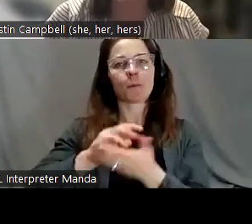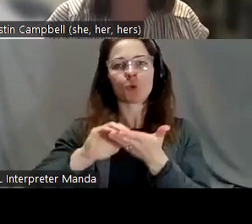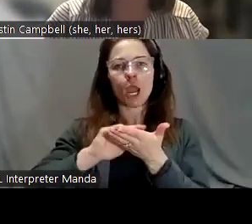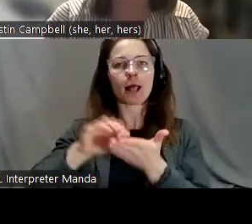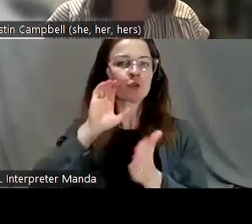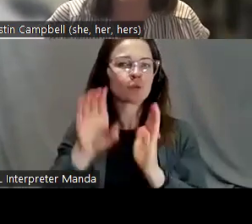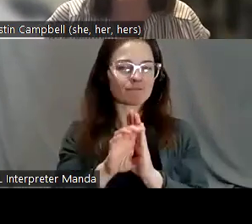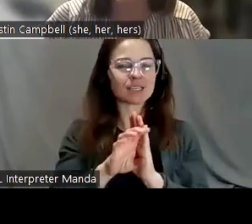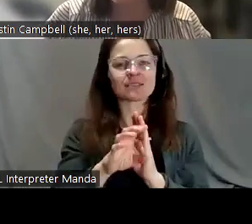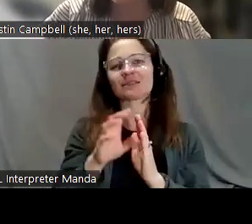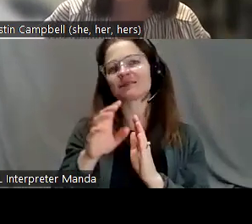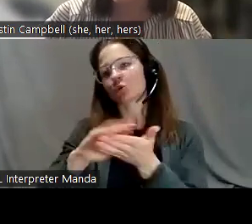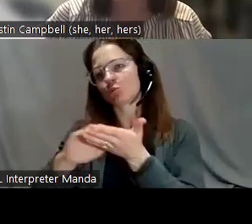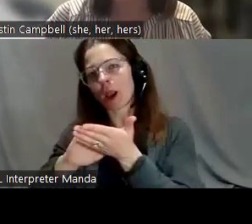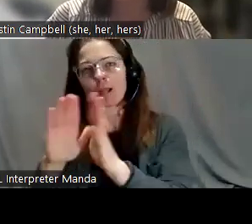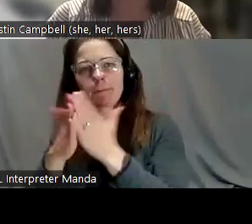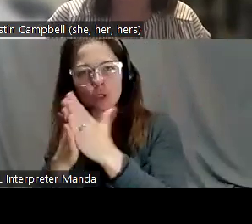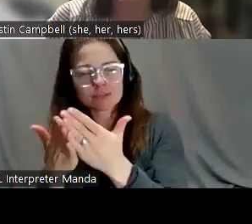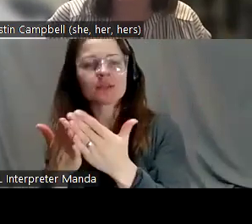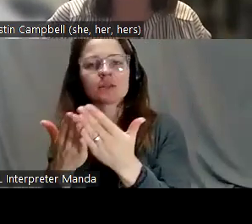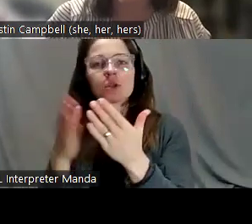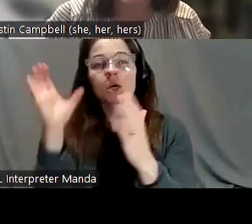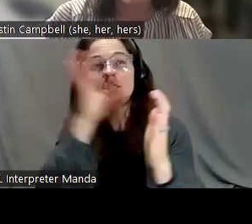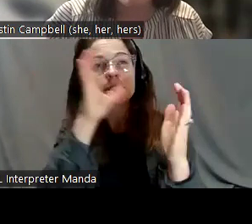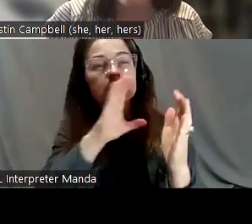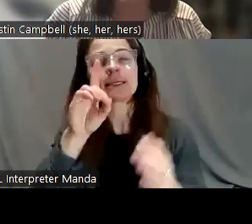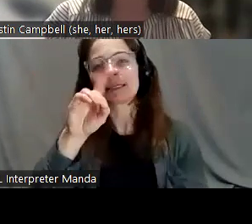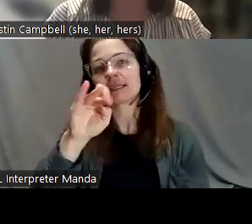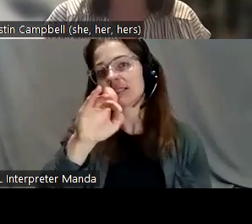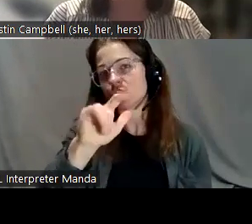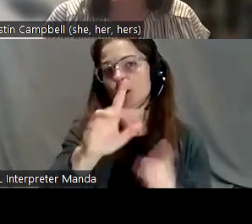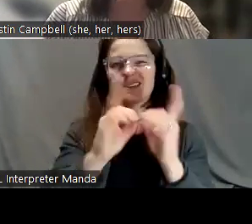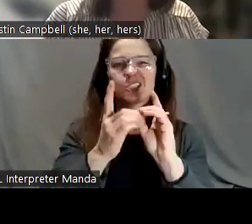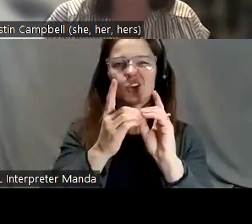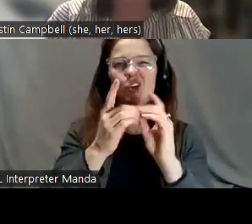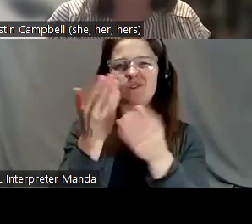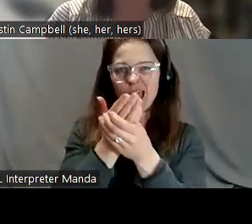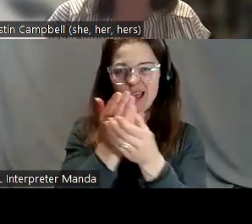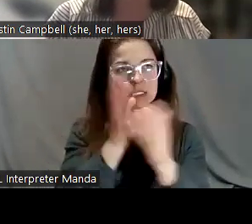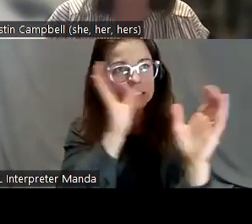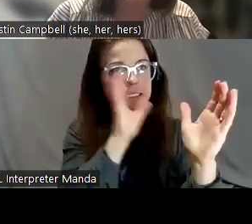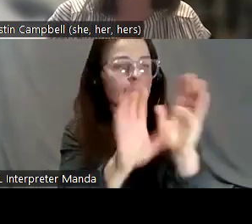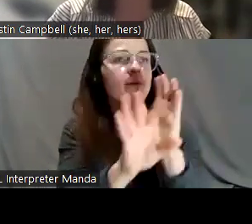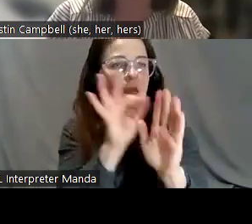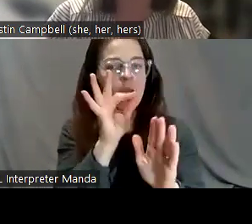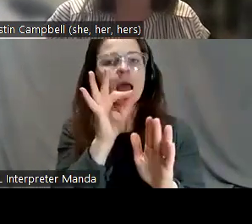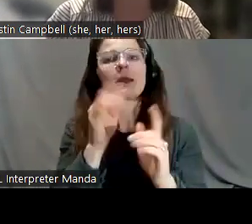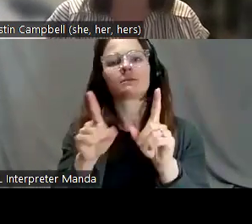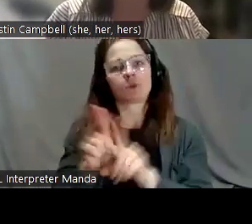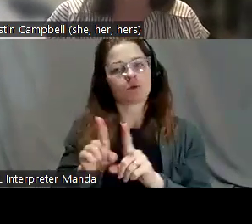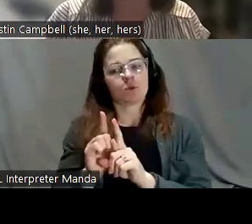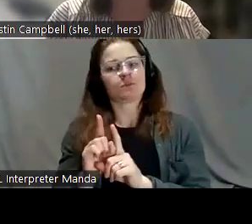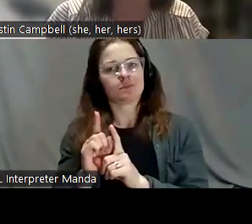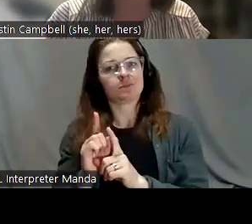kind of a balance of finding these digital files as well as making sure students are receiving materials in